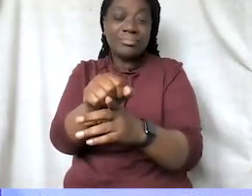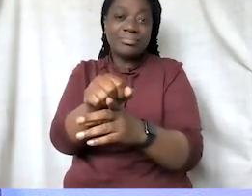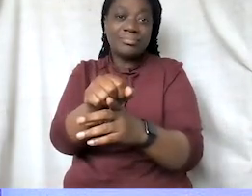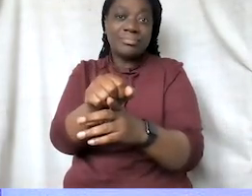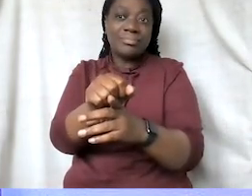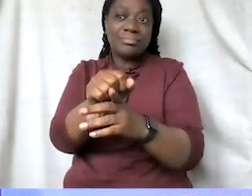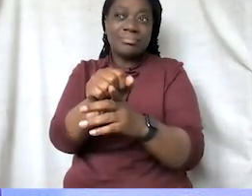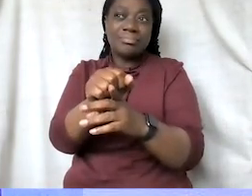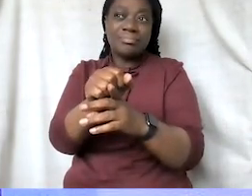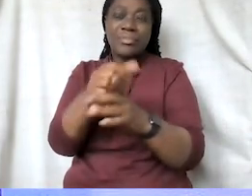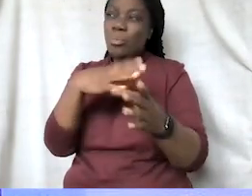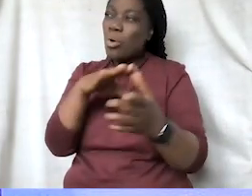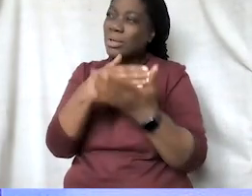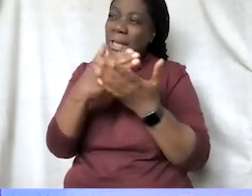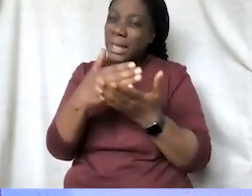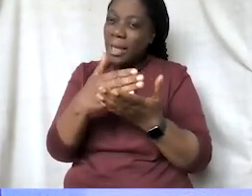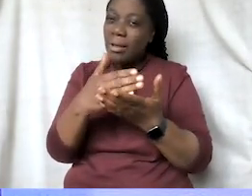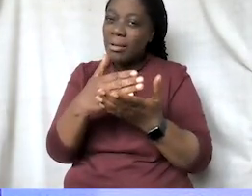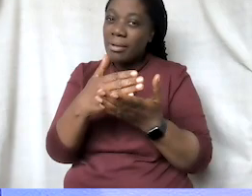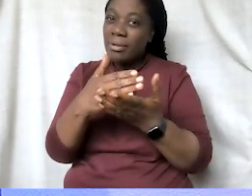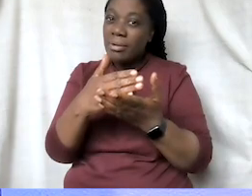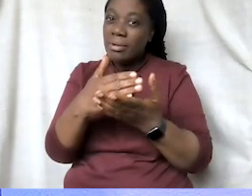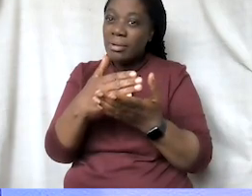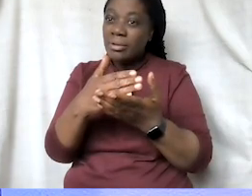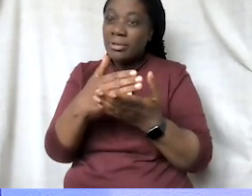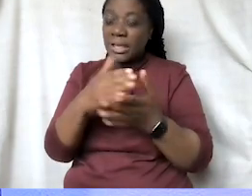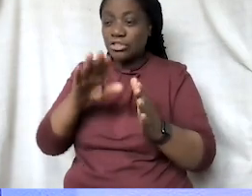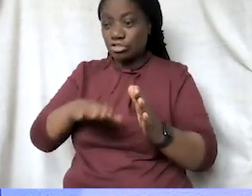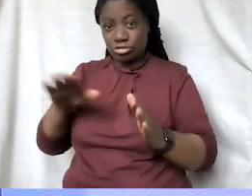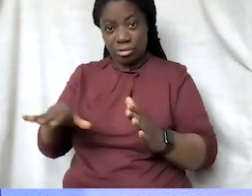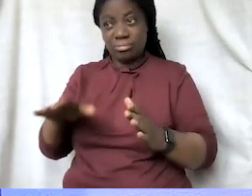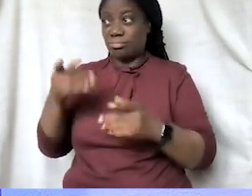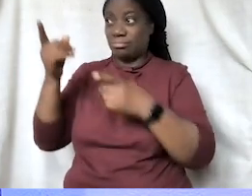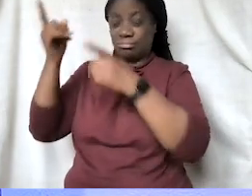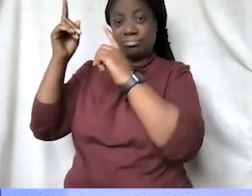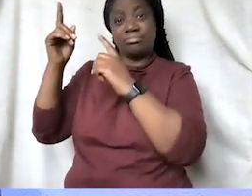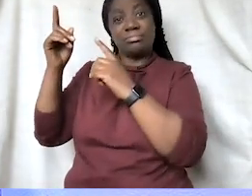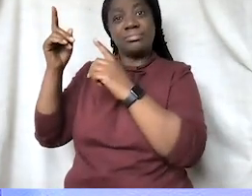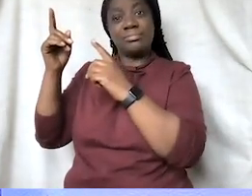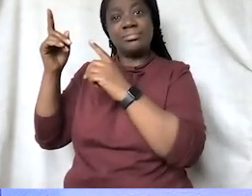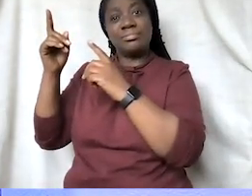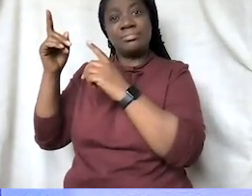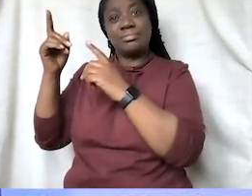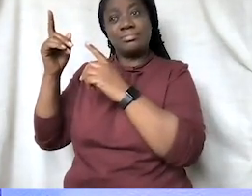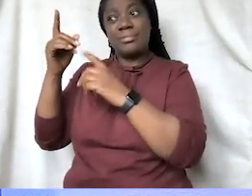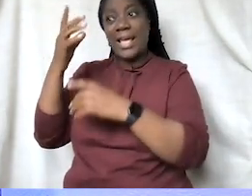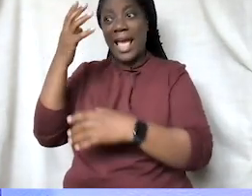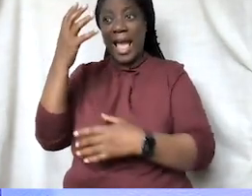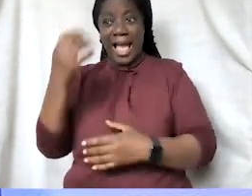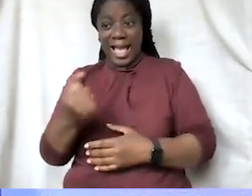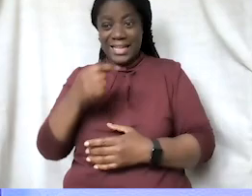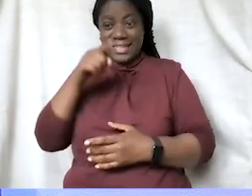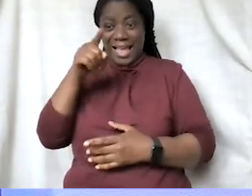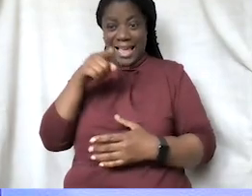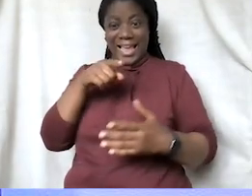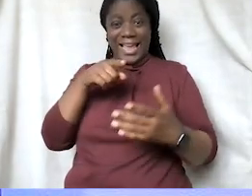declare to someone tonight that the child of God has a weapon